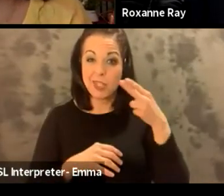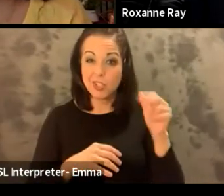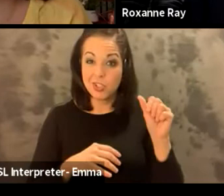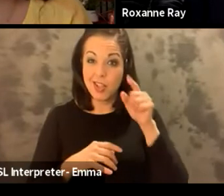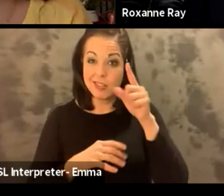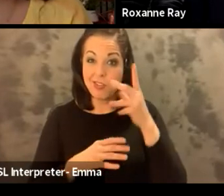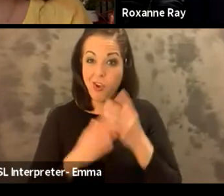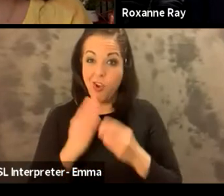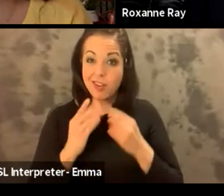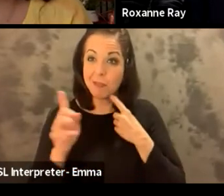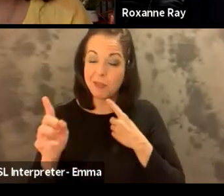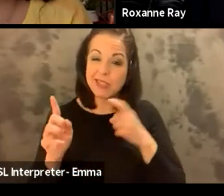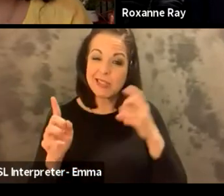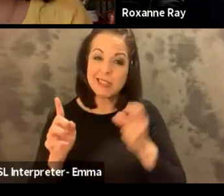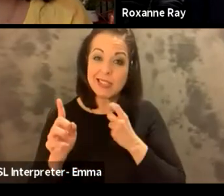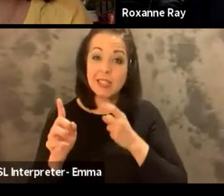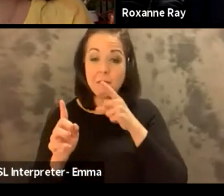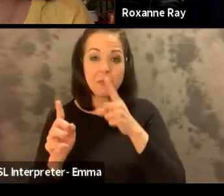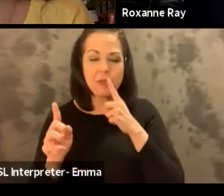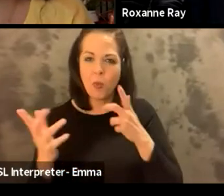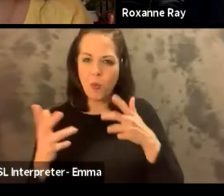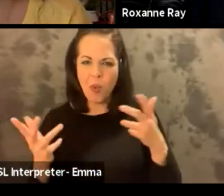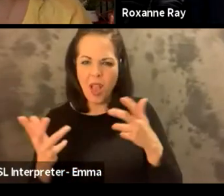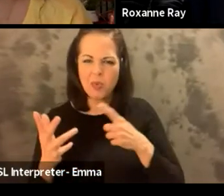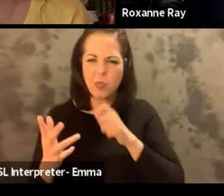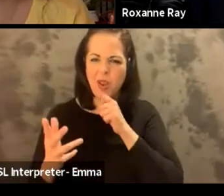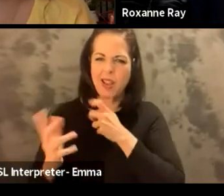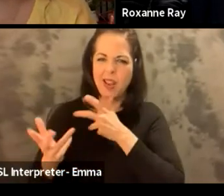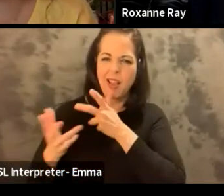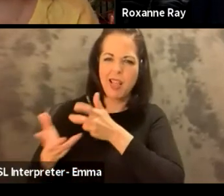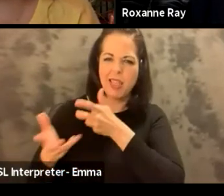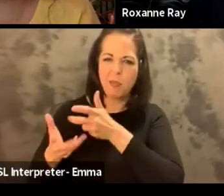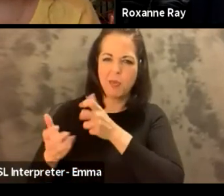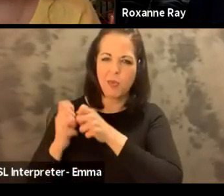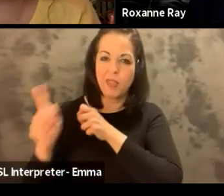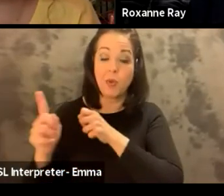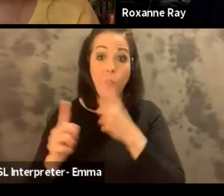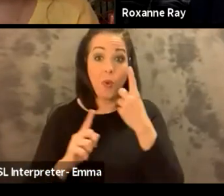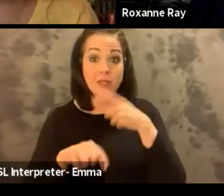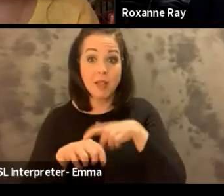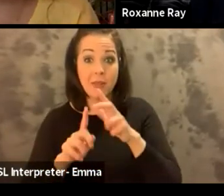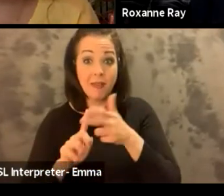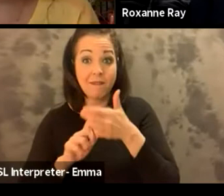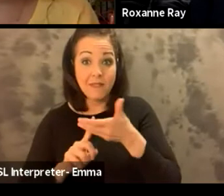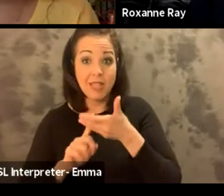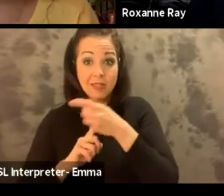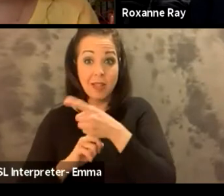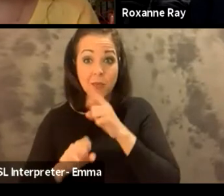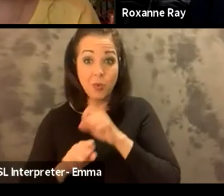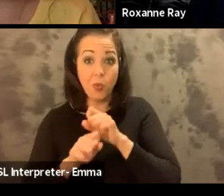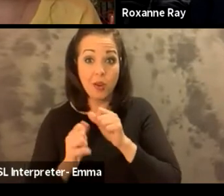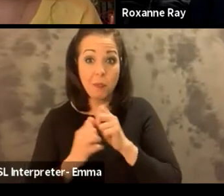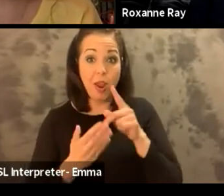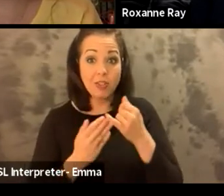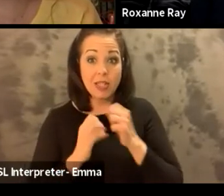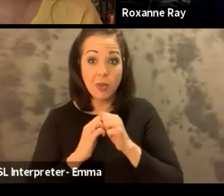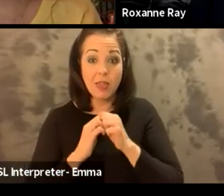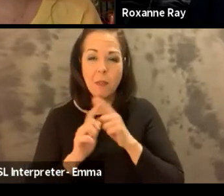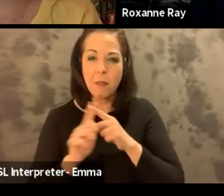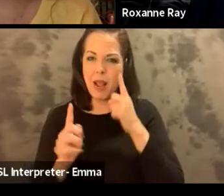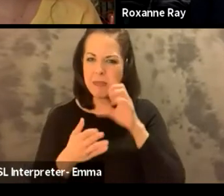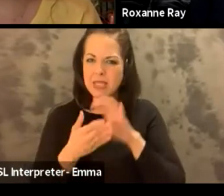like, what? We're not going to collaborate with you. I did get them to work on a project, but I think that we're stronger